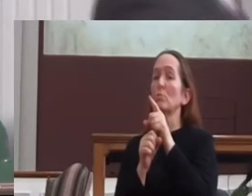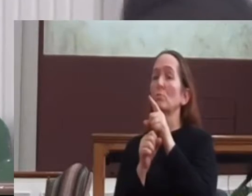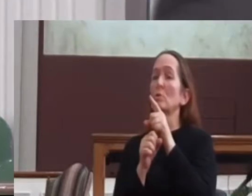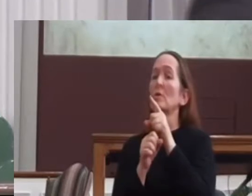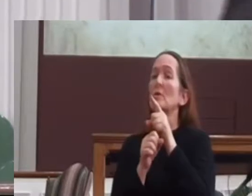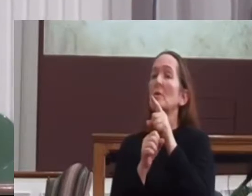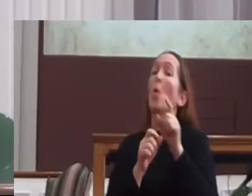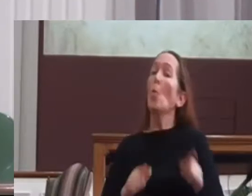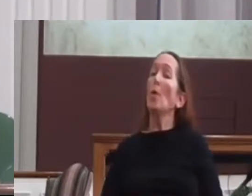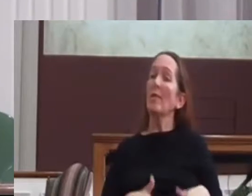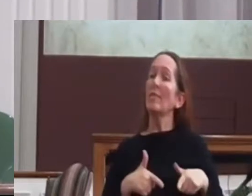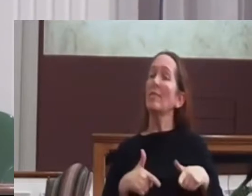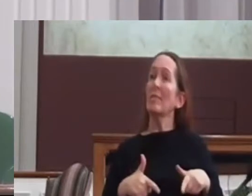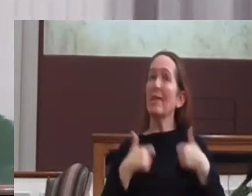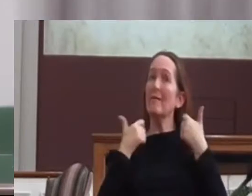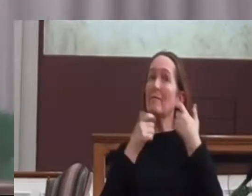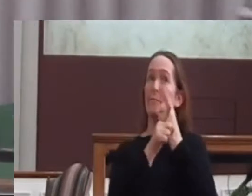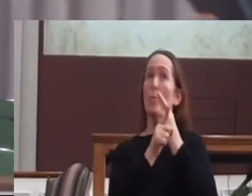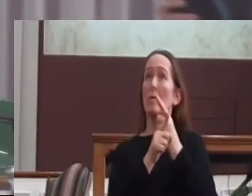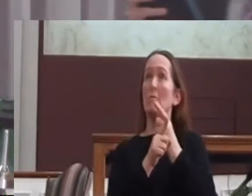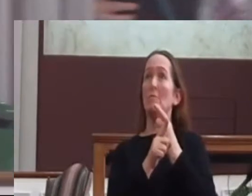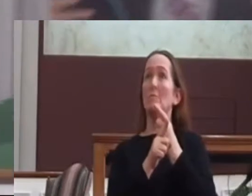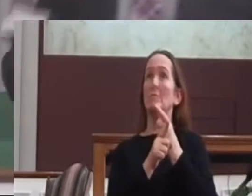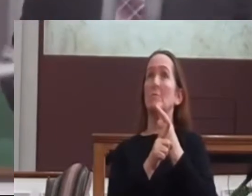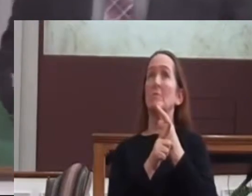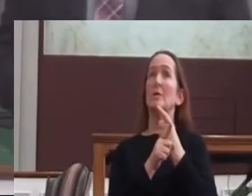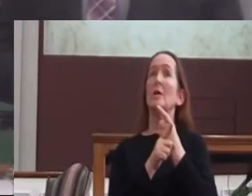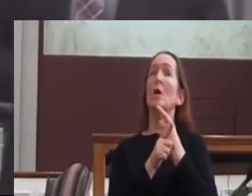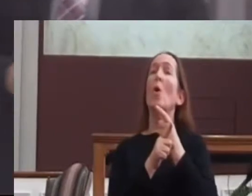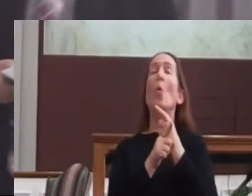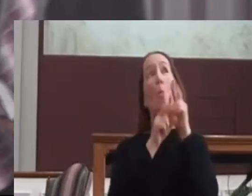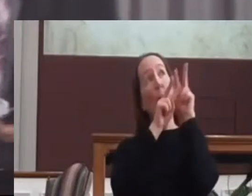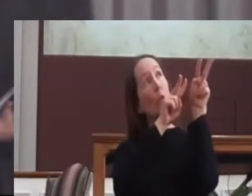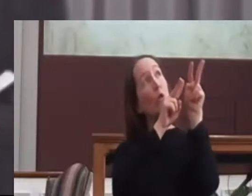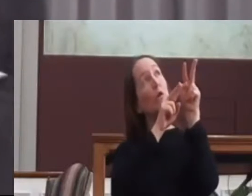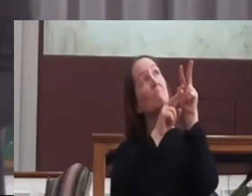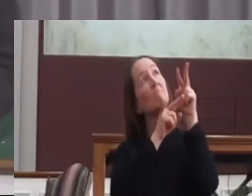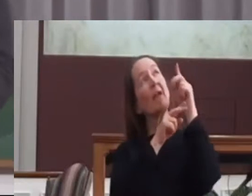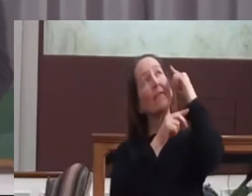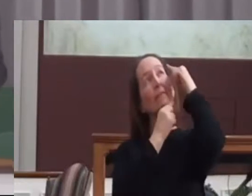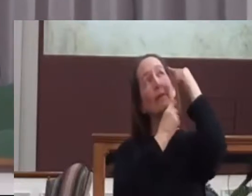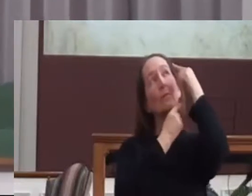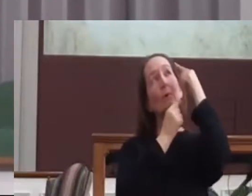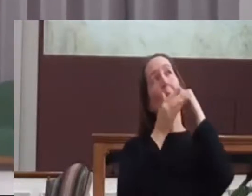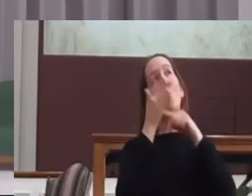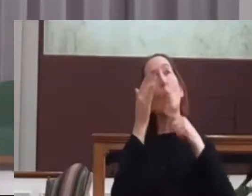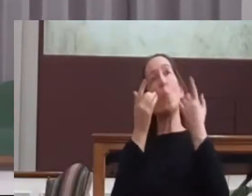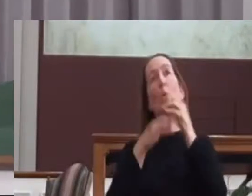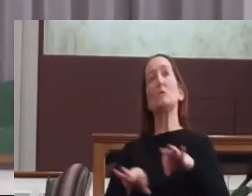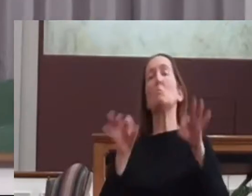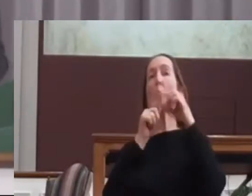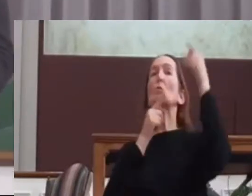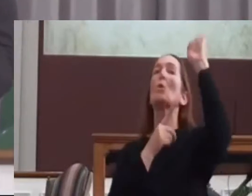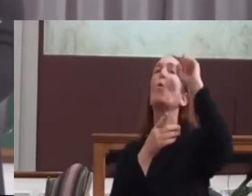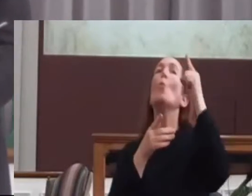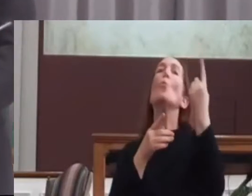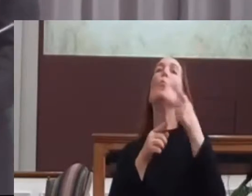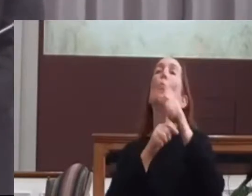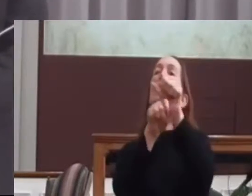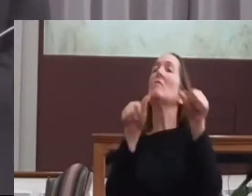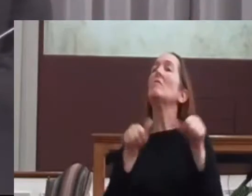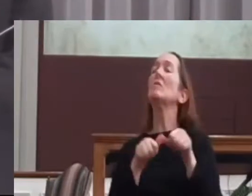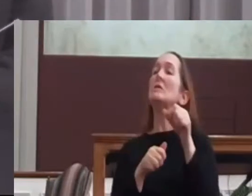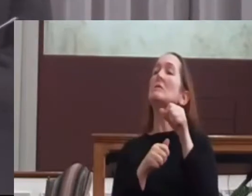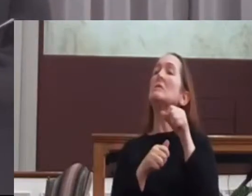do we make sure that we function well? And when we look to God and what's important to Him, I think one